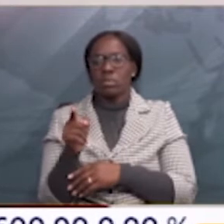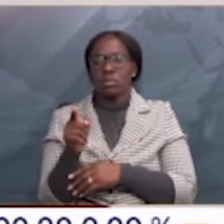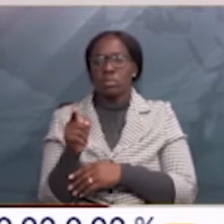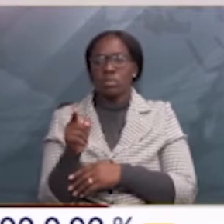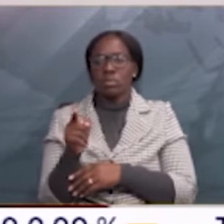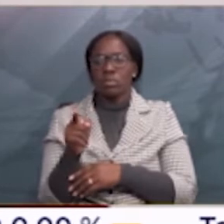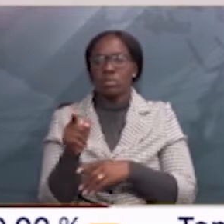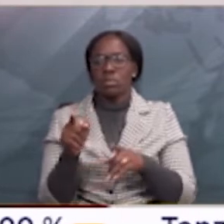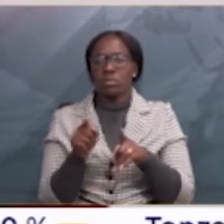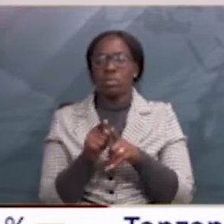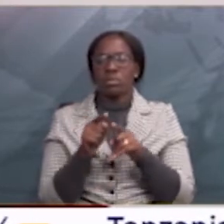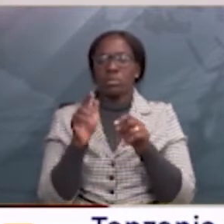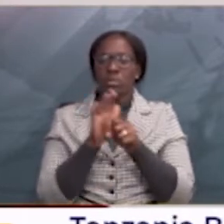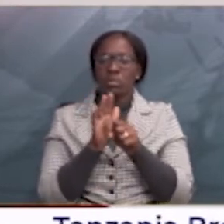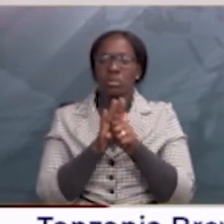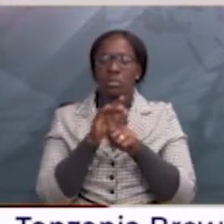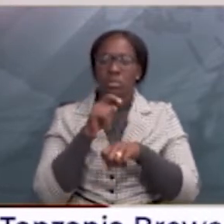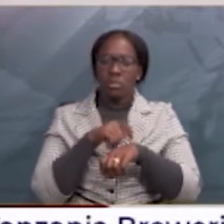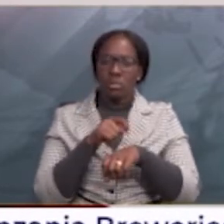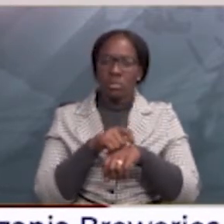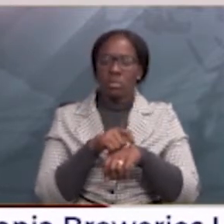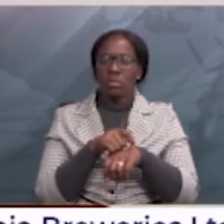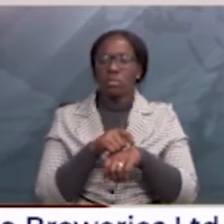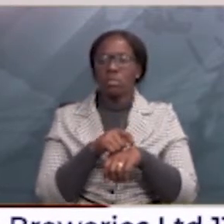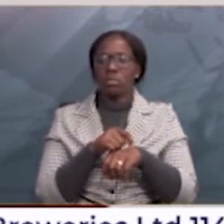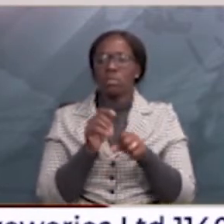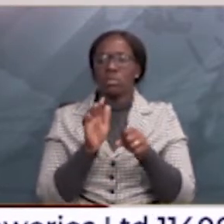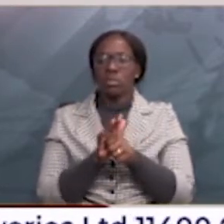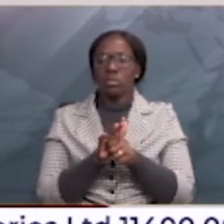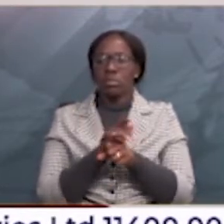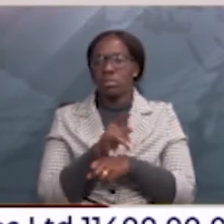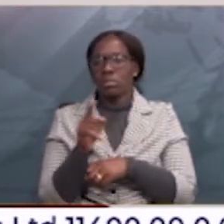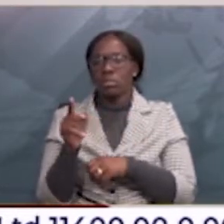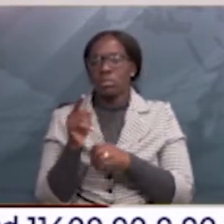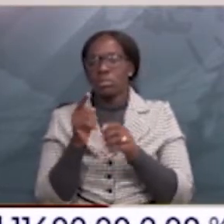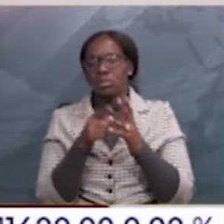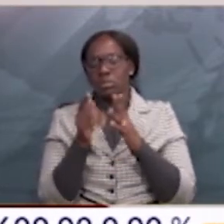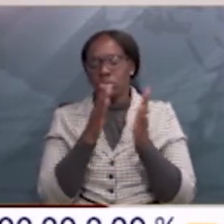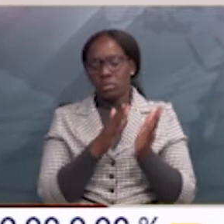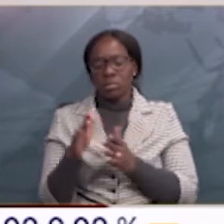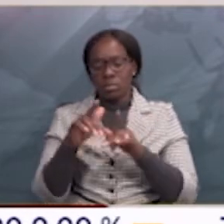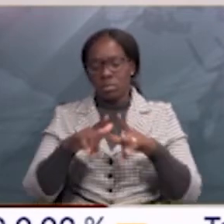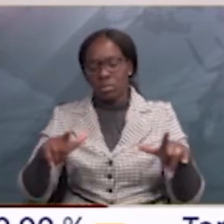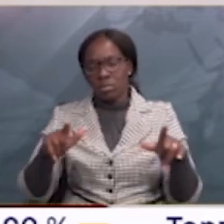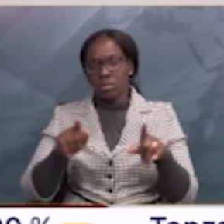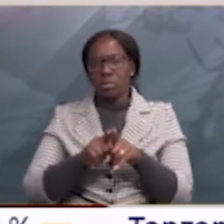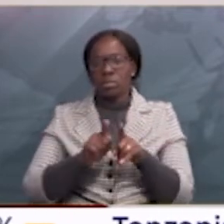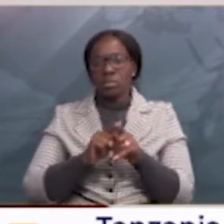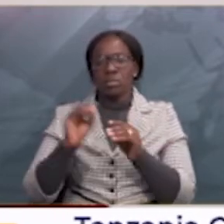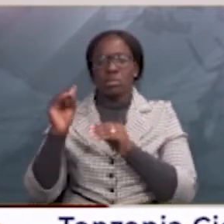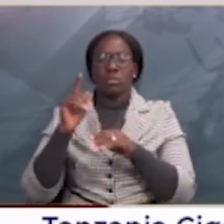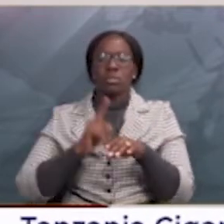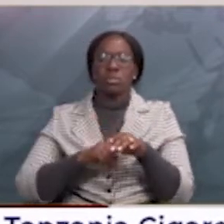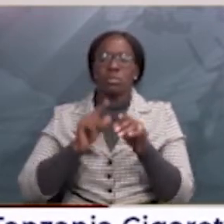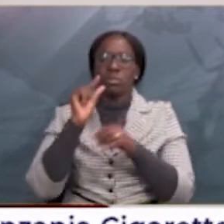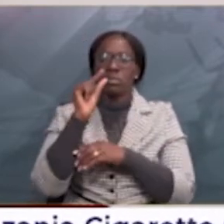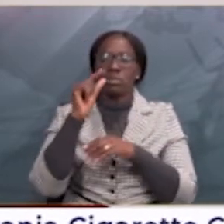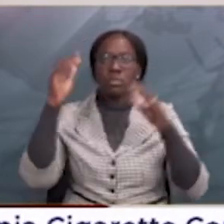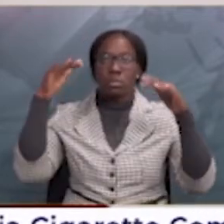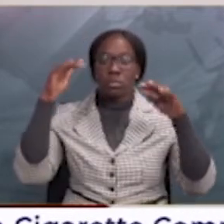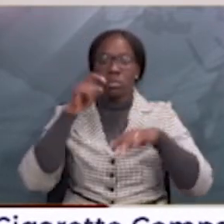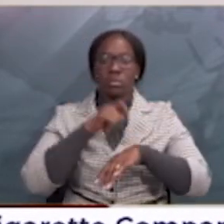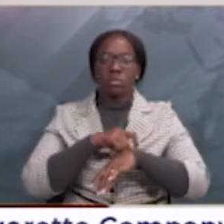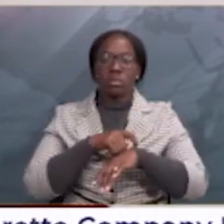It's their main season, so it is good of them to start preparing their land as we go into the short rain season